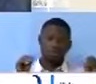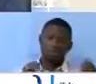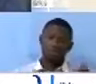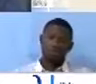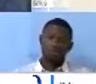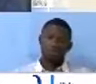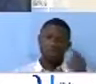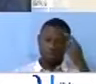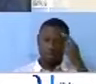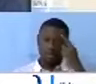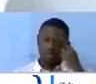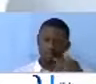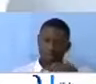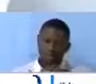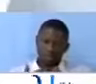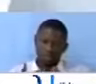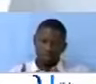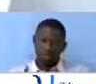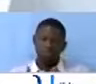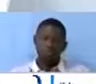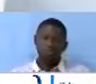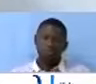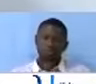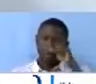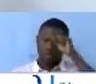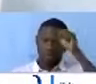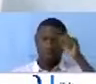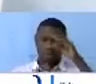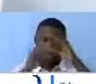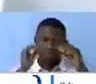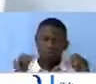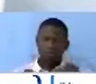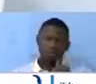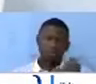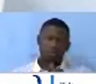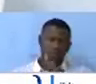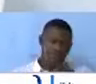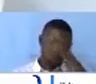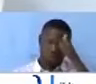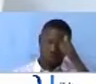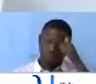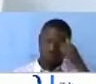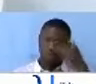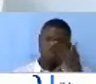I think they were attached to State House. Those people have been working at the State House.